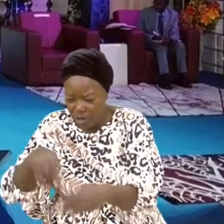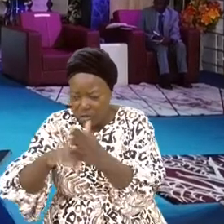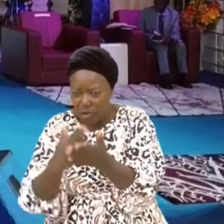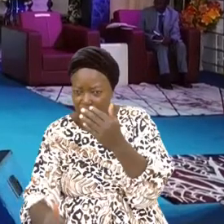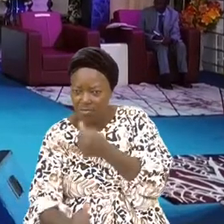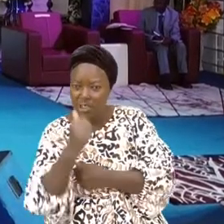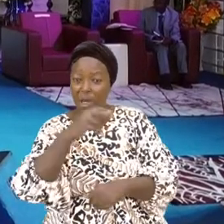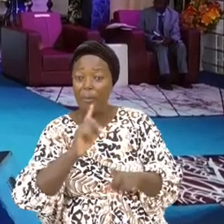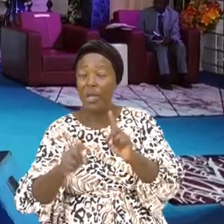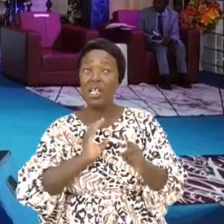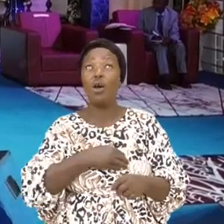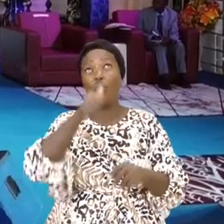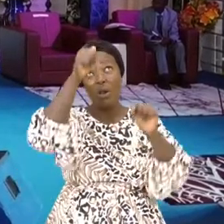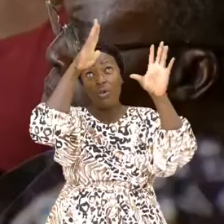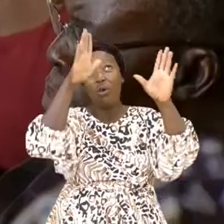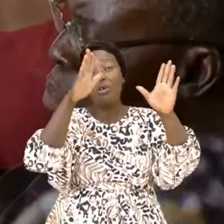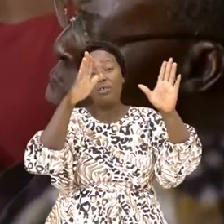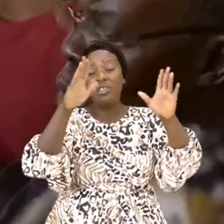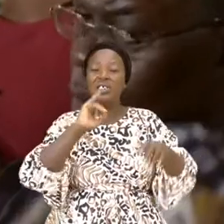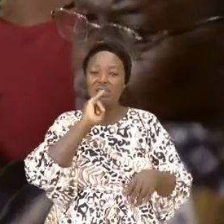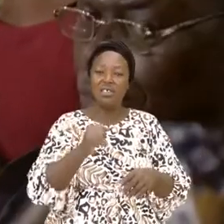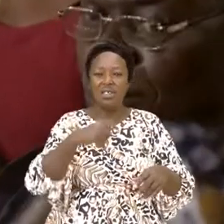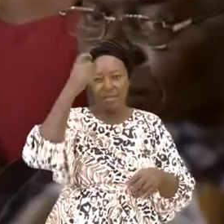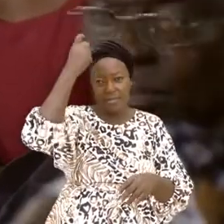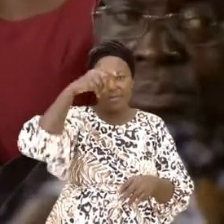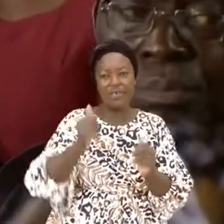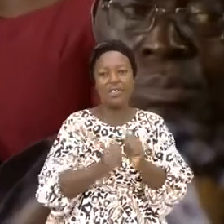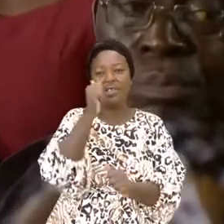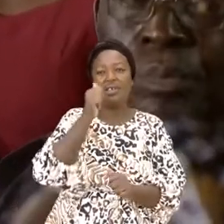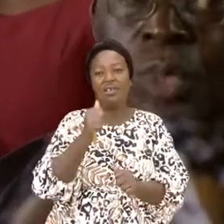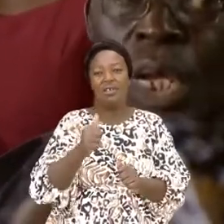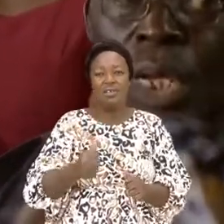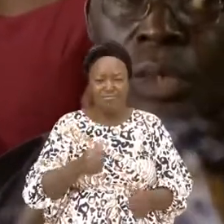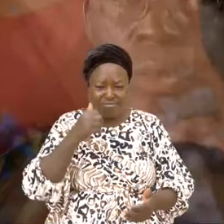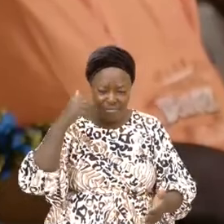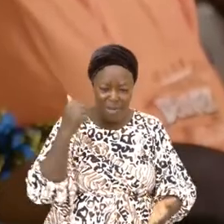Our God is wiser. Let me have a good amen from you.